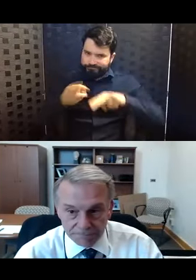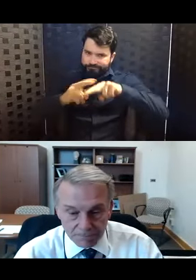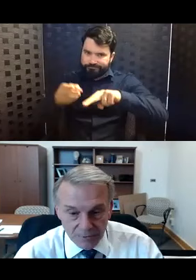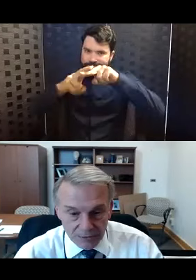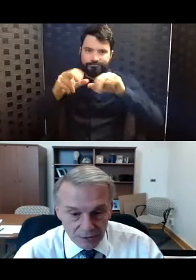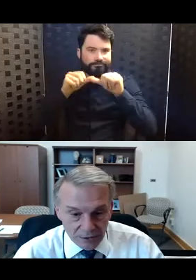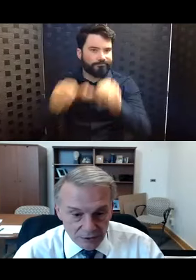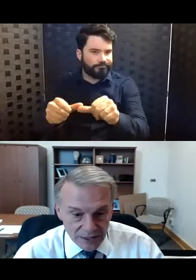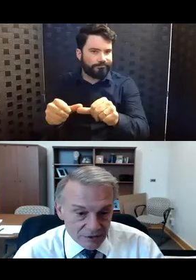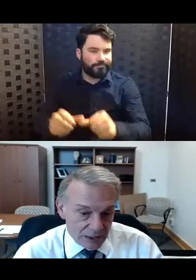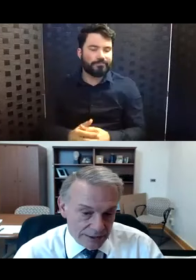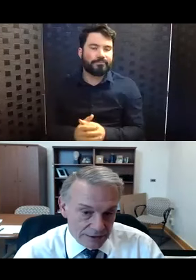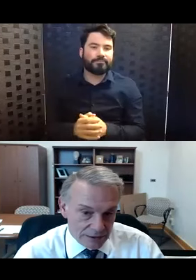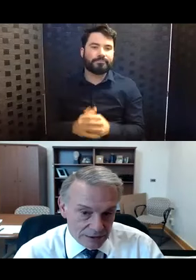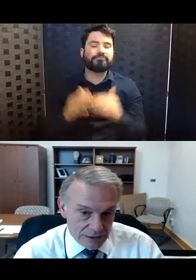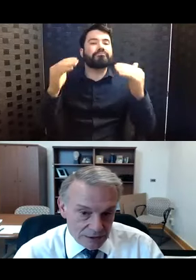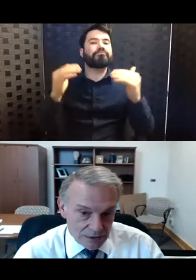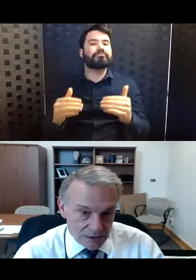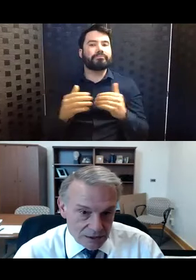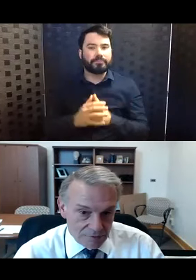forward. Next slide.